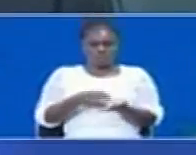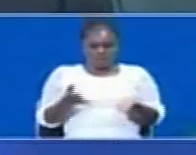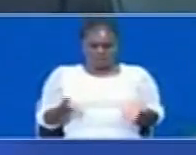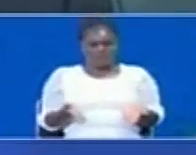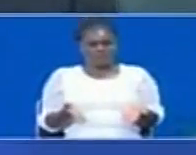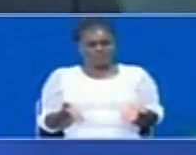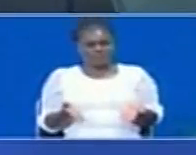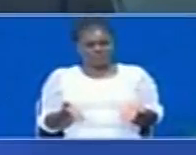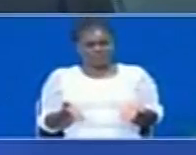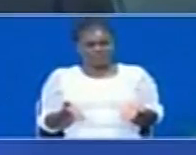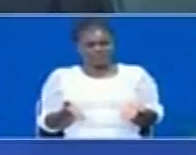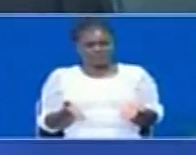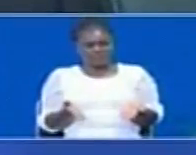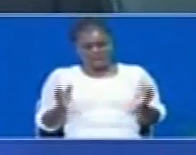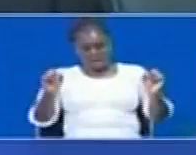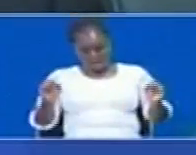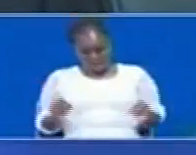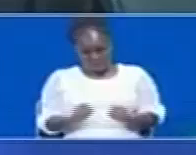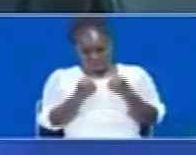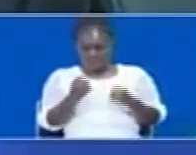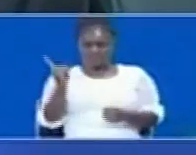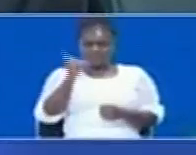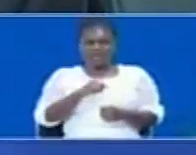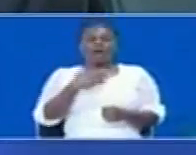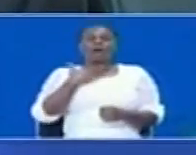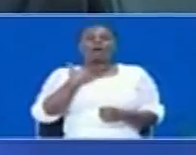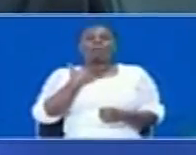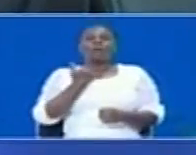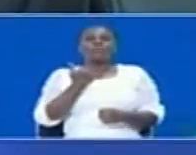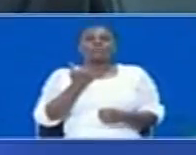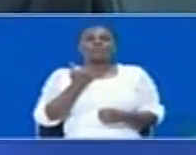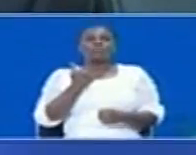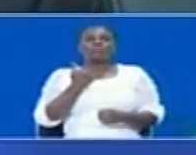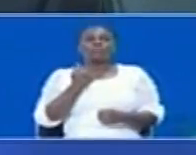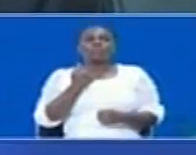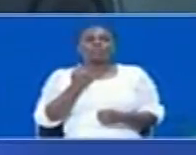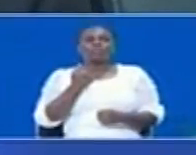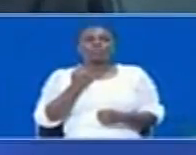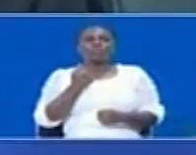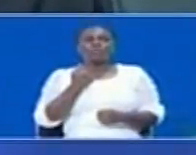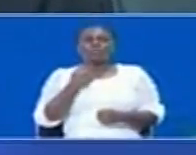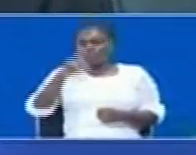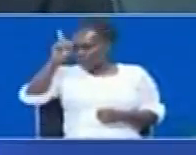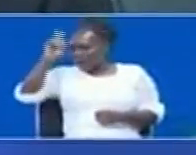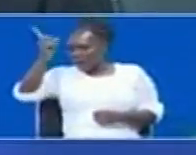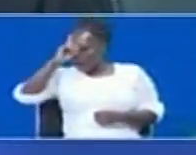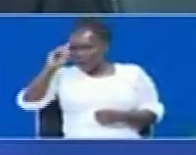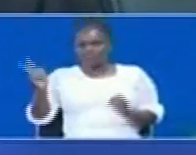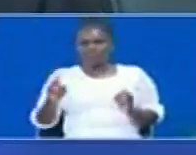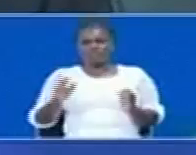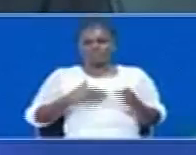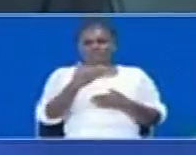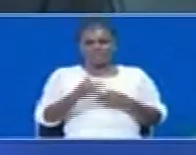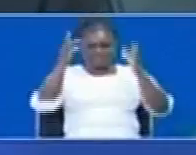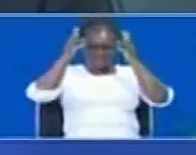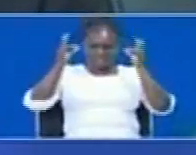therefore, irrespective of what has happened, I do not want to speculate on the next